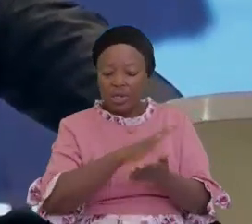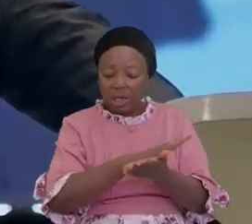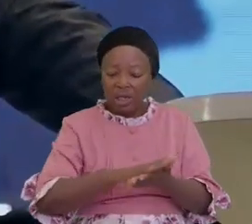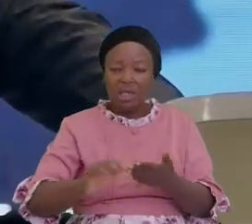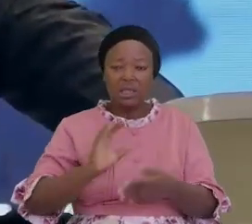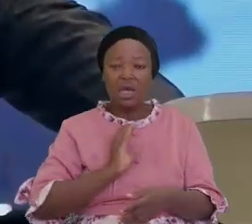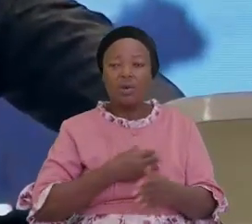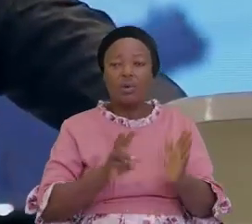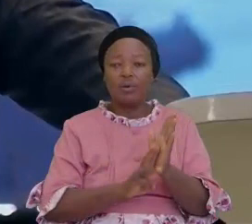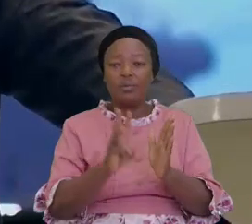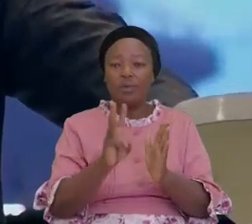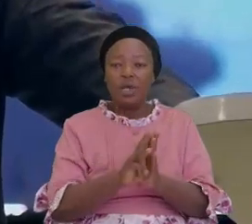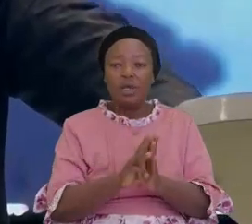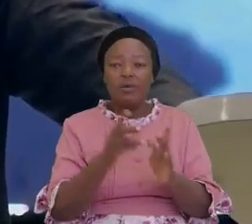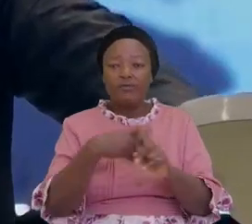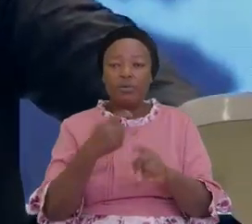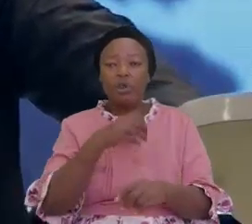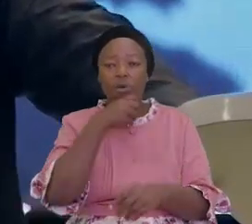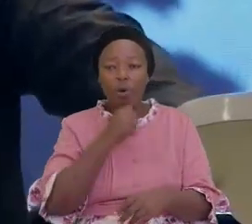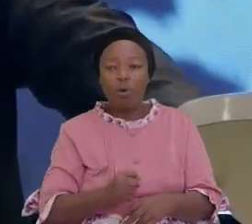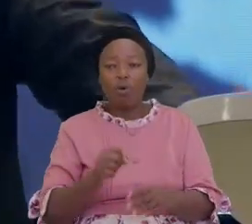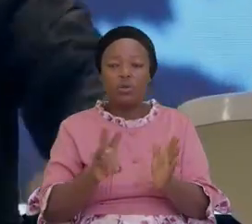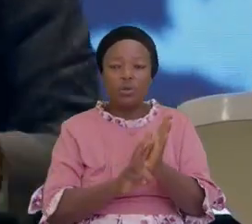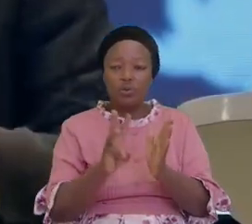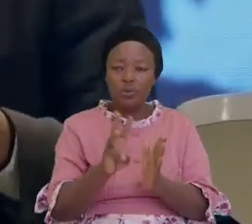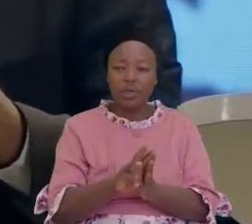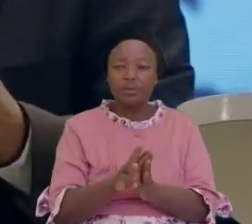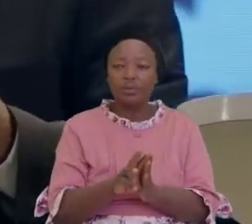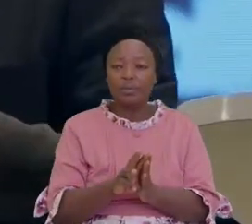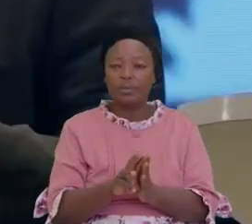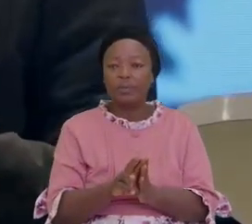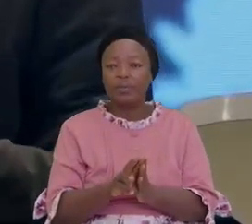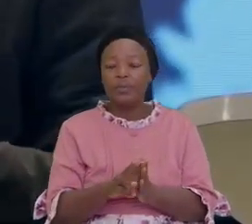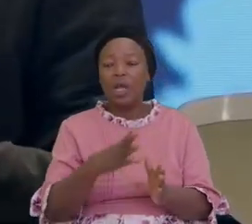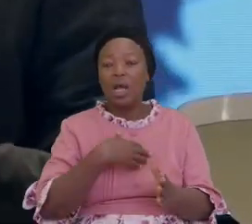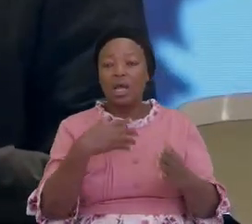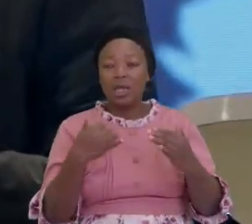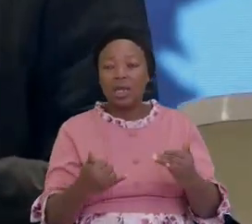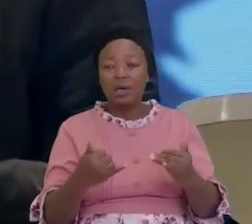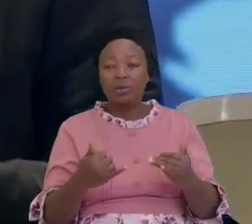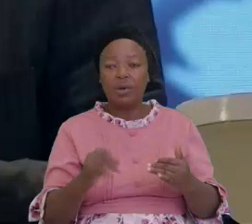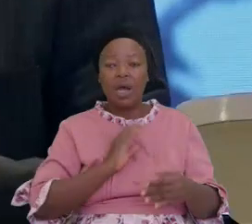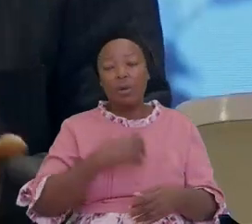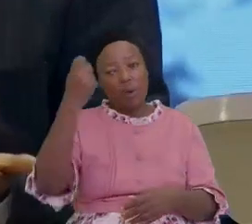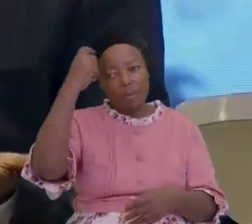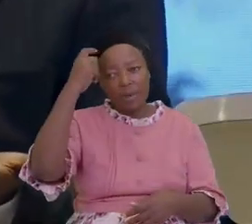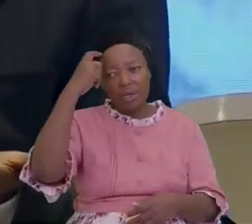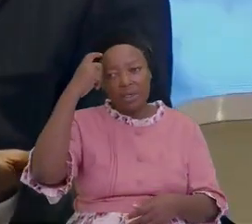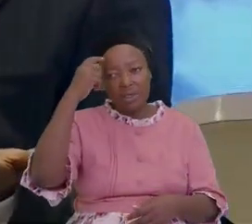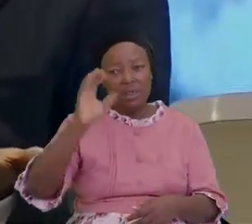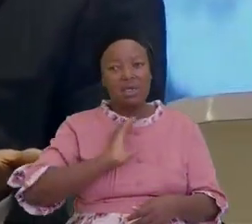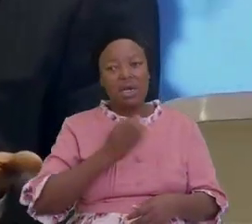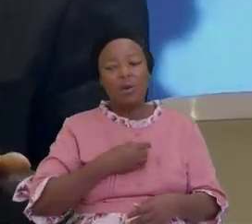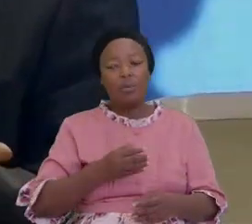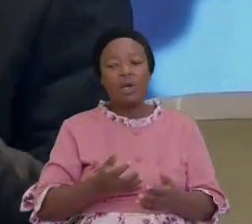will from the old will, and now our mind, our